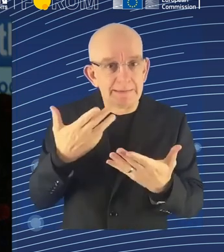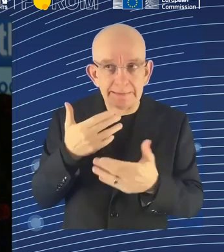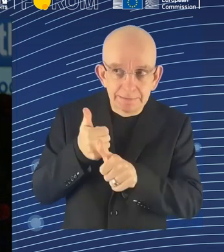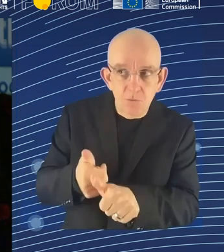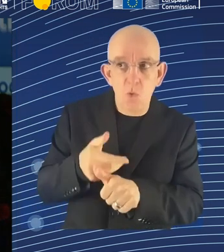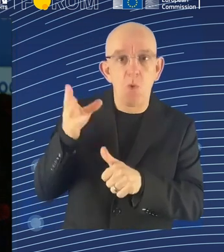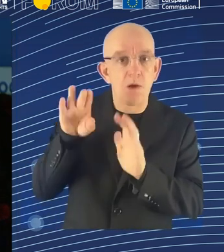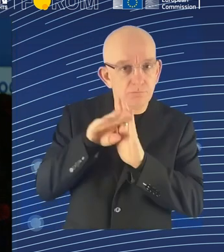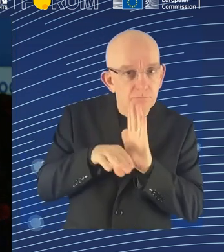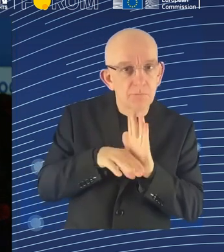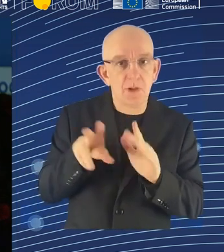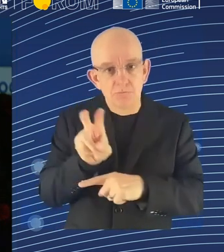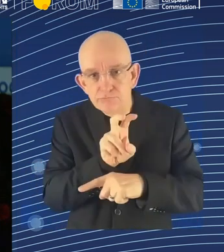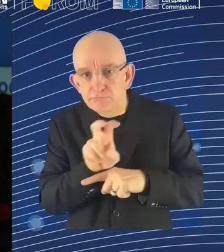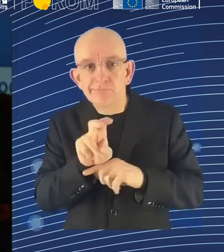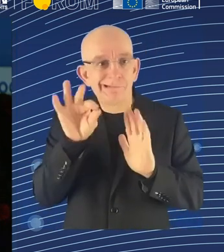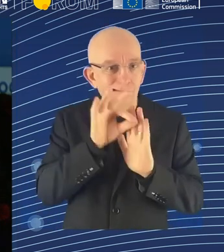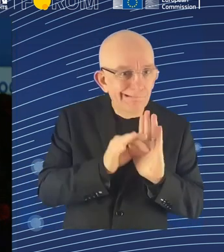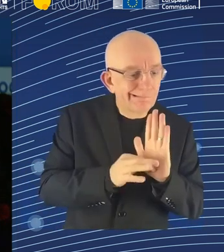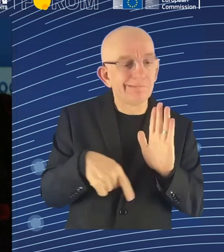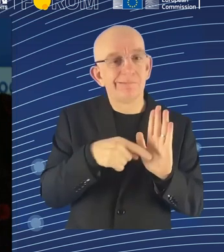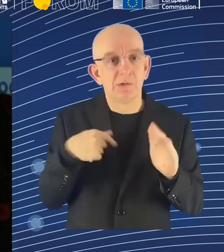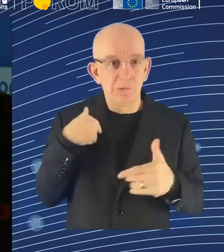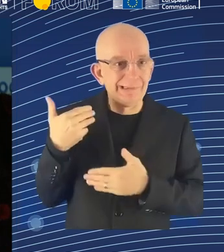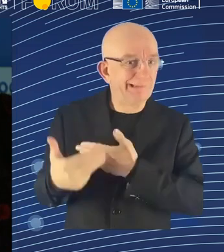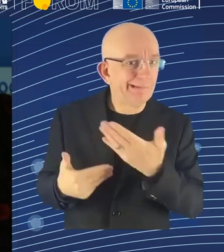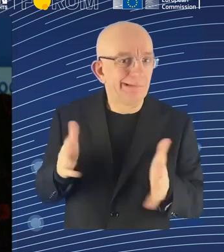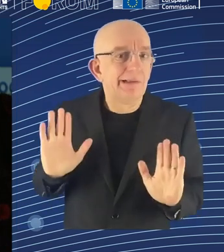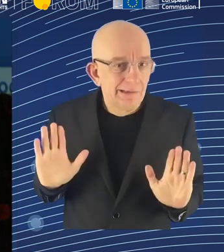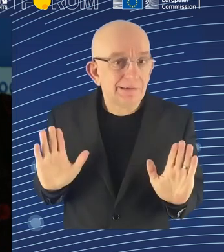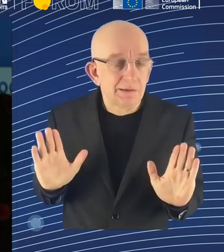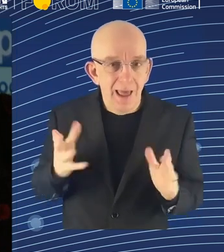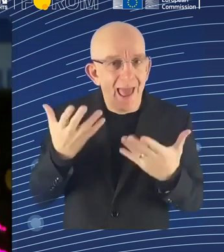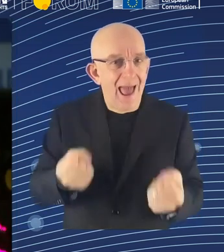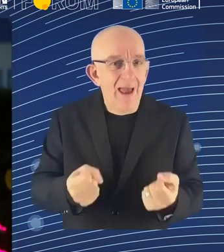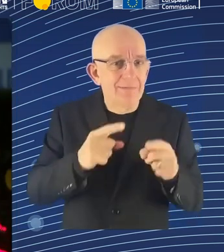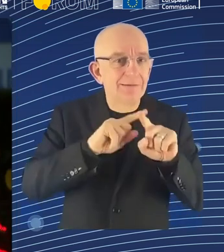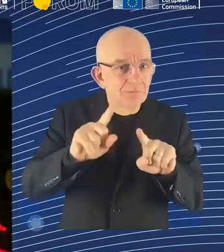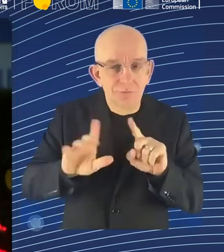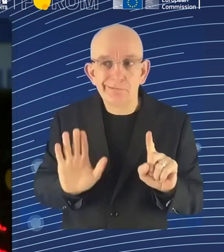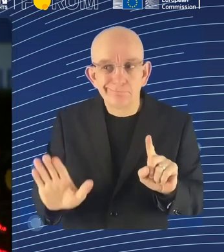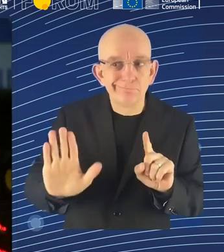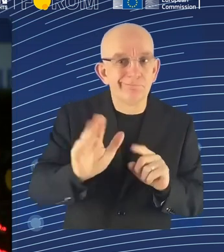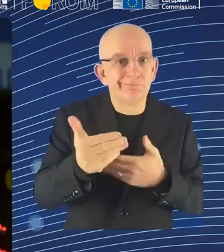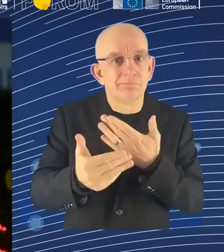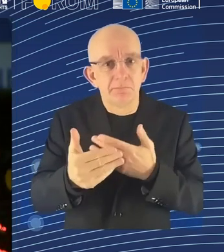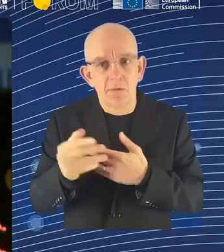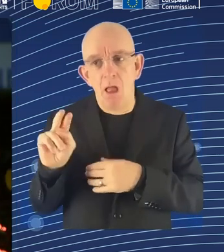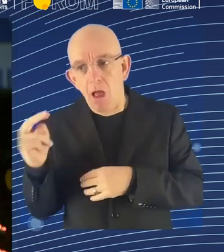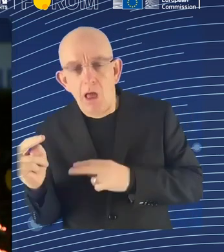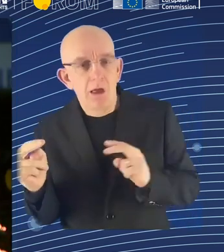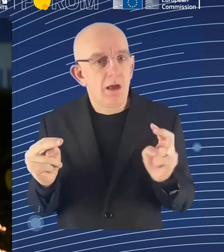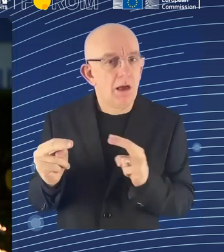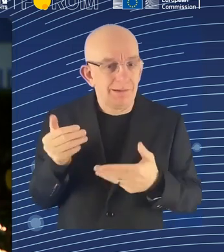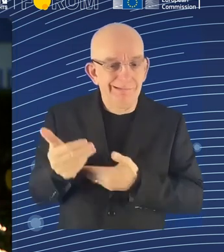was first to explain what AI is and then to manage the risks. As with any evolution, there are